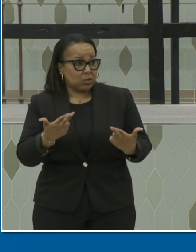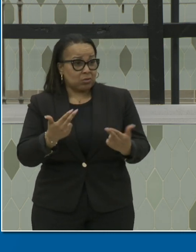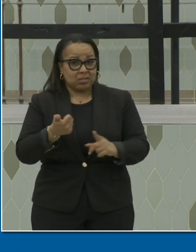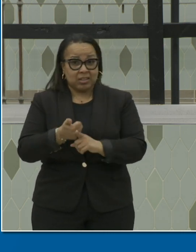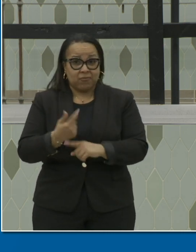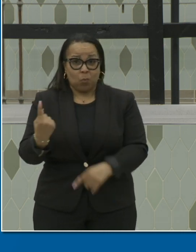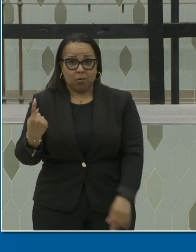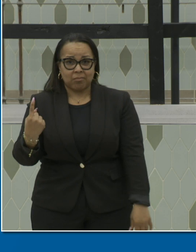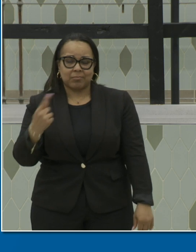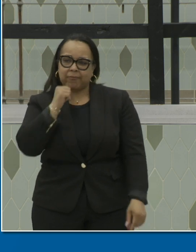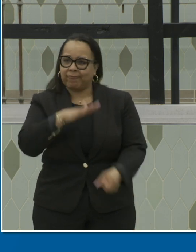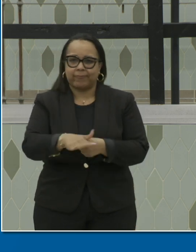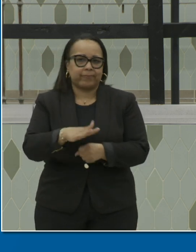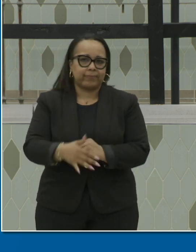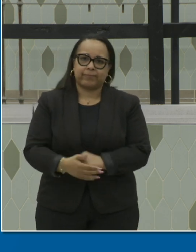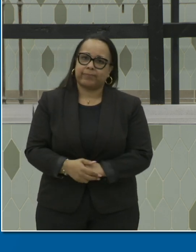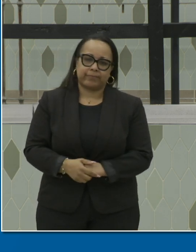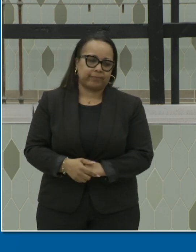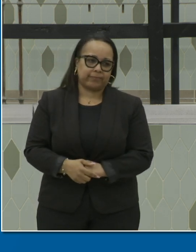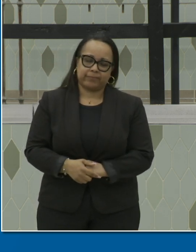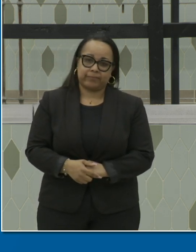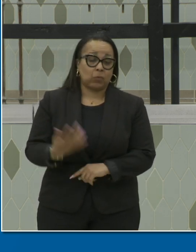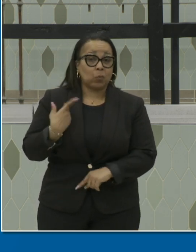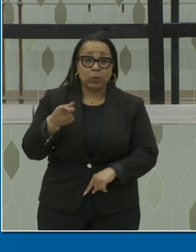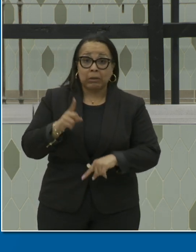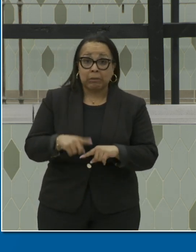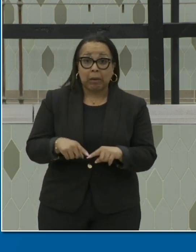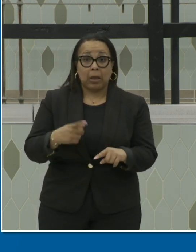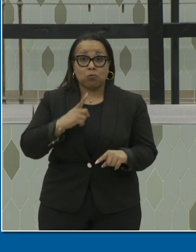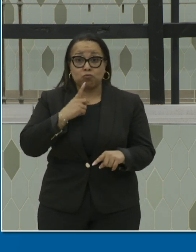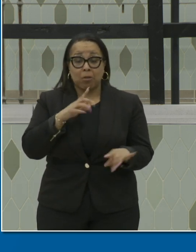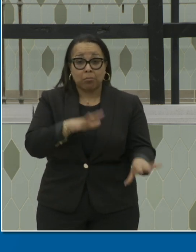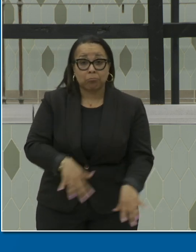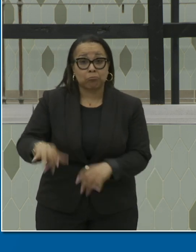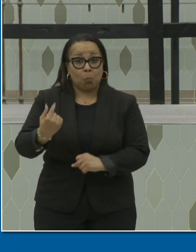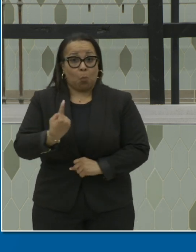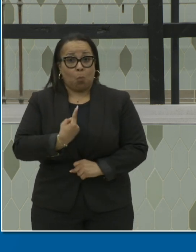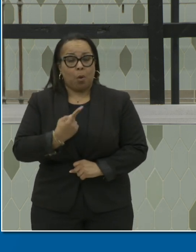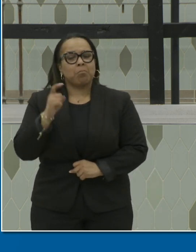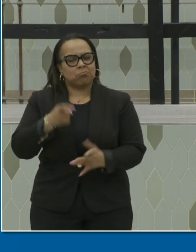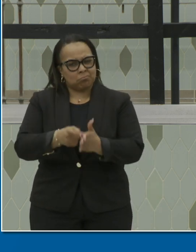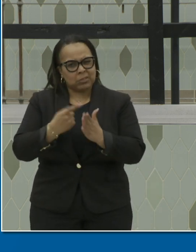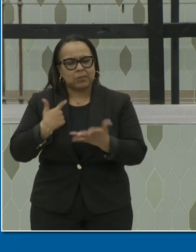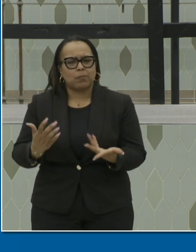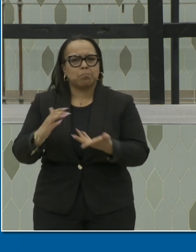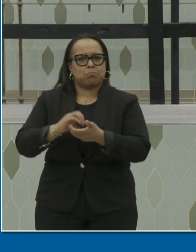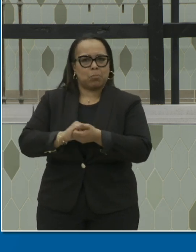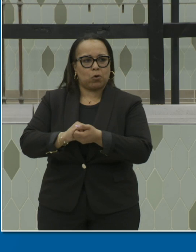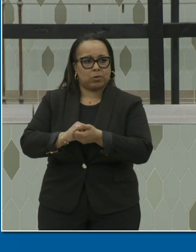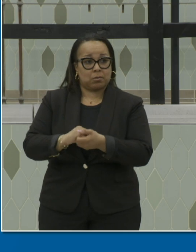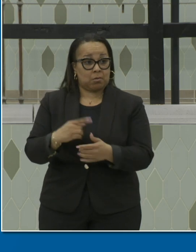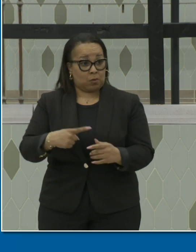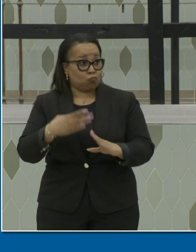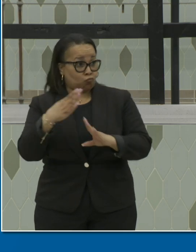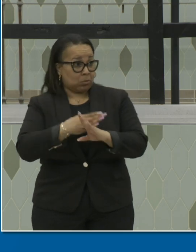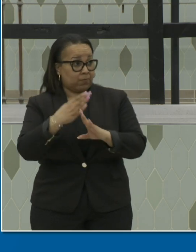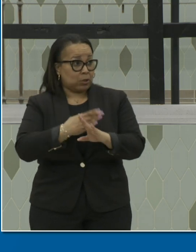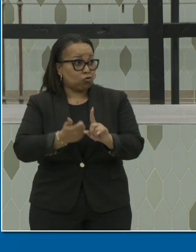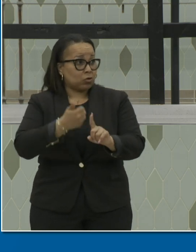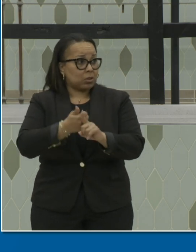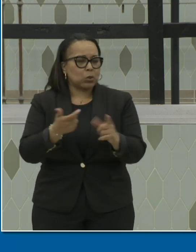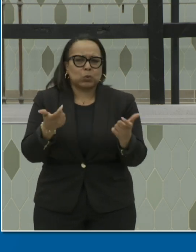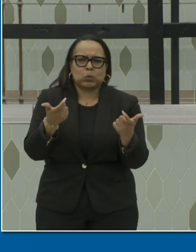alone are not enough. We cannot do this without our partners. This renovation is